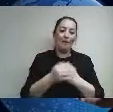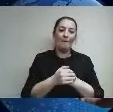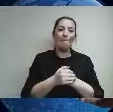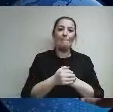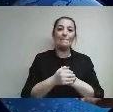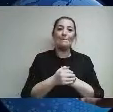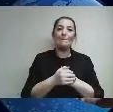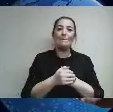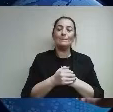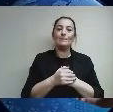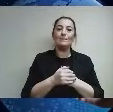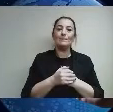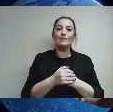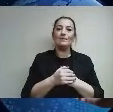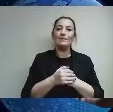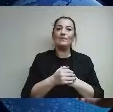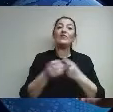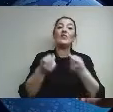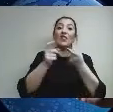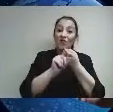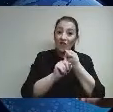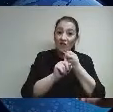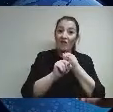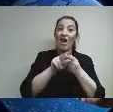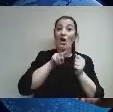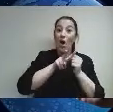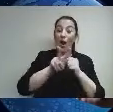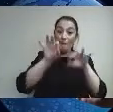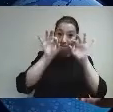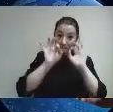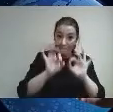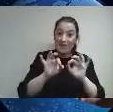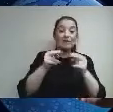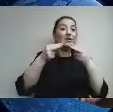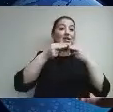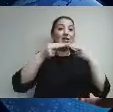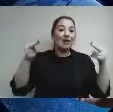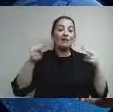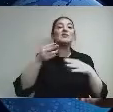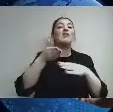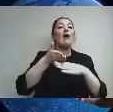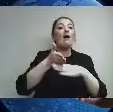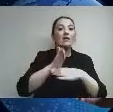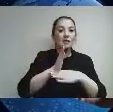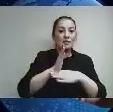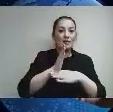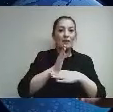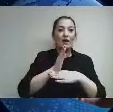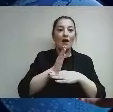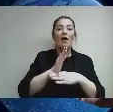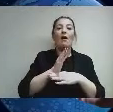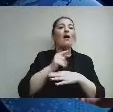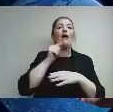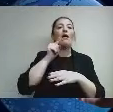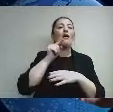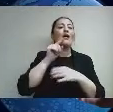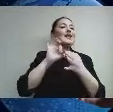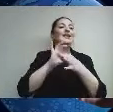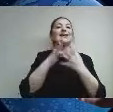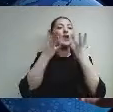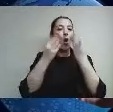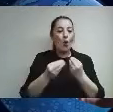And our story of hitting the road took place as such. I wanted to do something about the